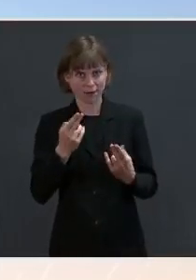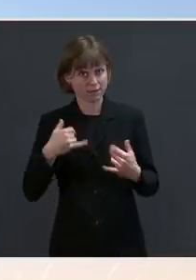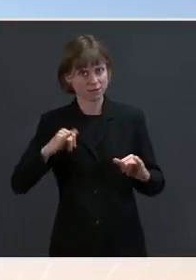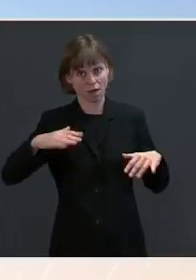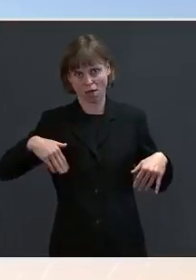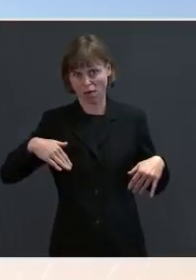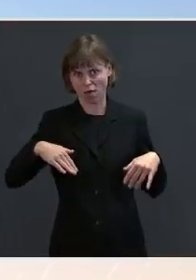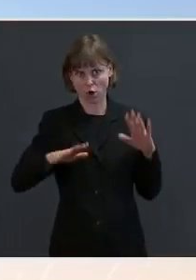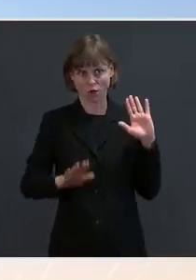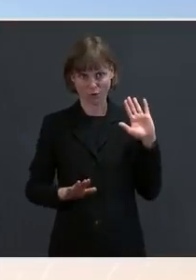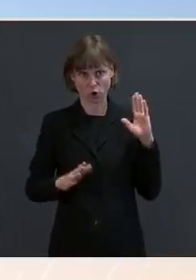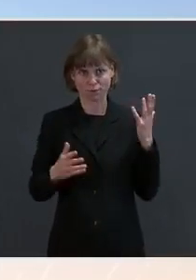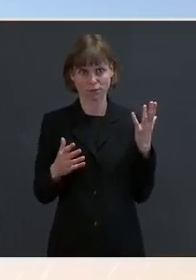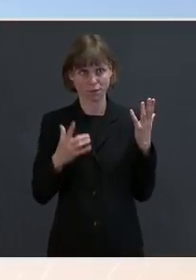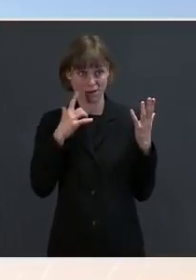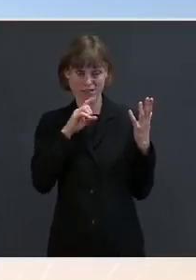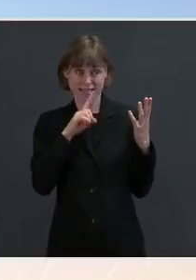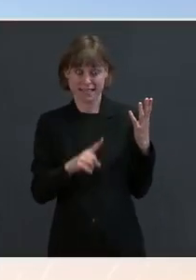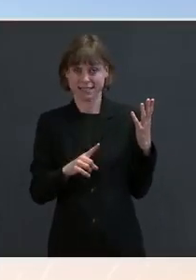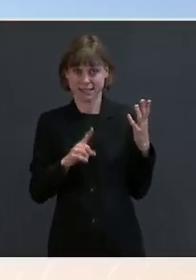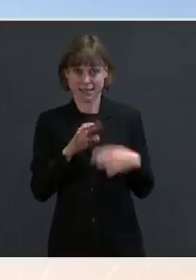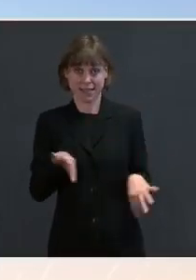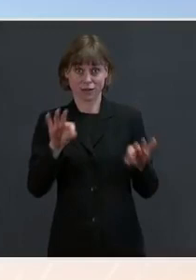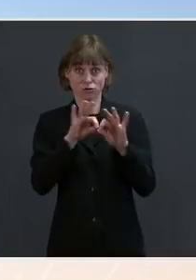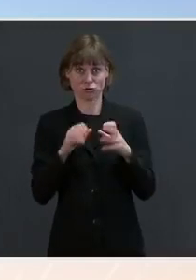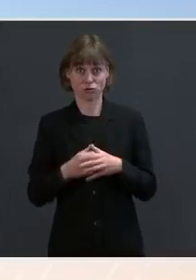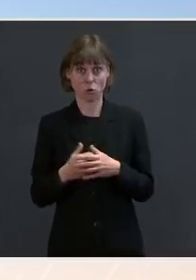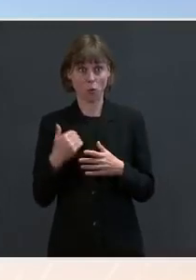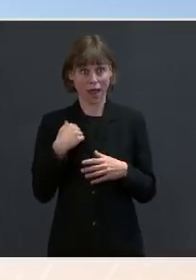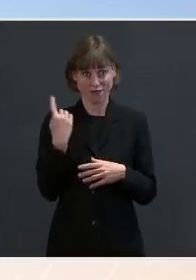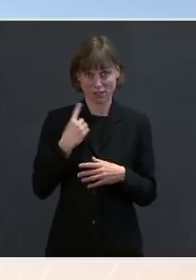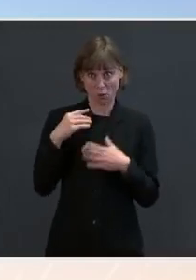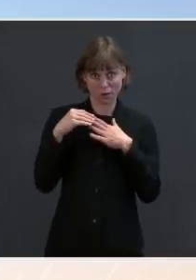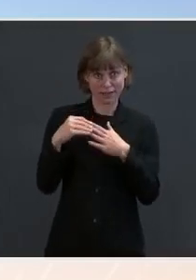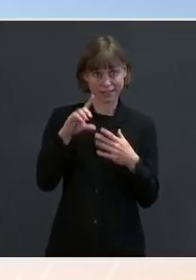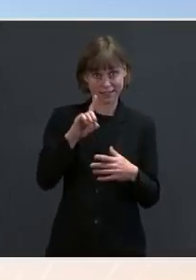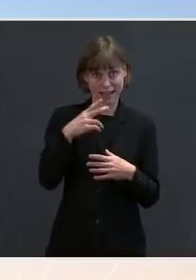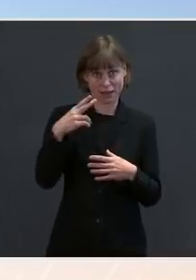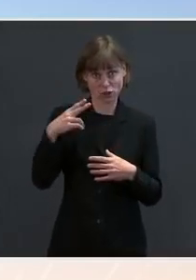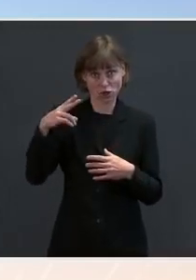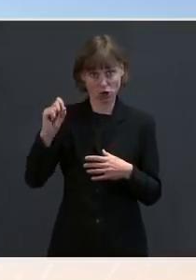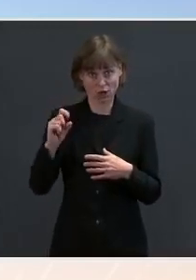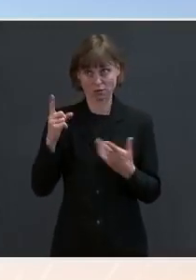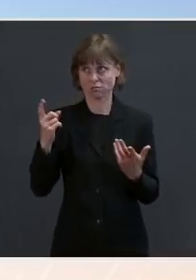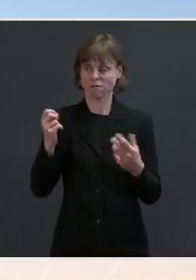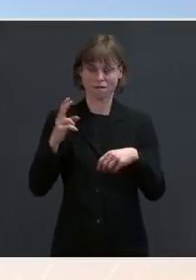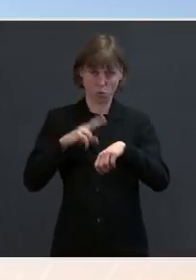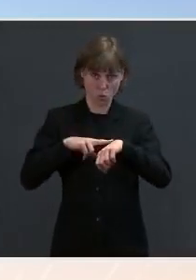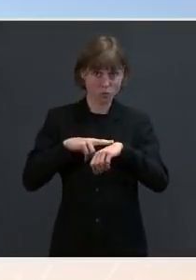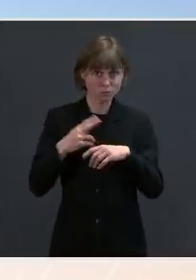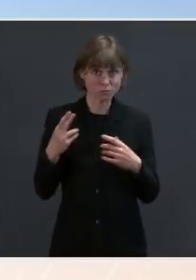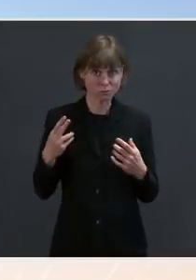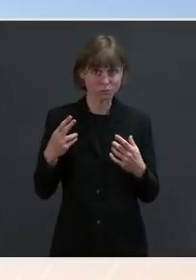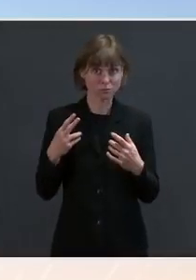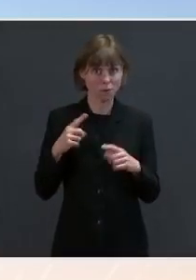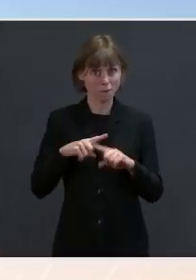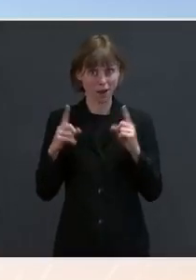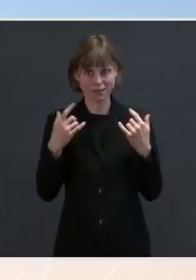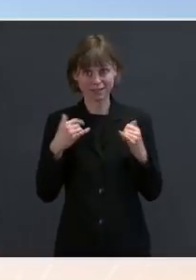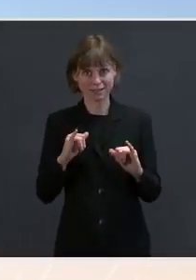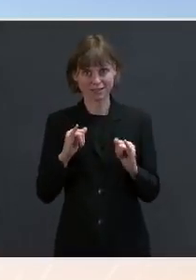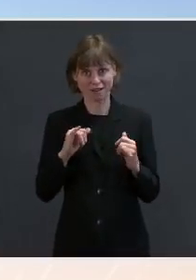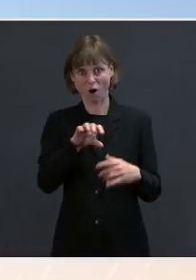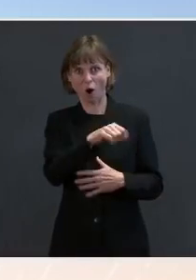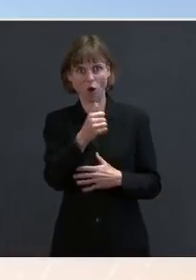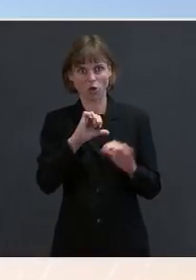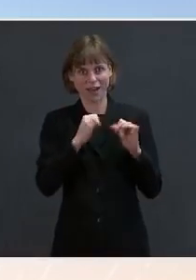confirmed, because it is essential. We have somebody leading the Department of Health and Human Services, of course, as we've been talking about, but also with the other